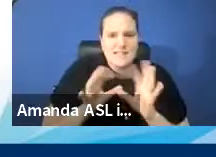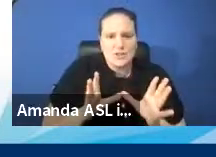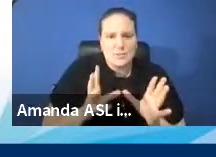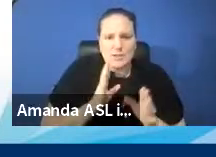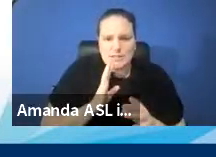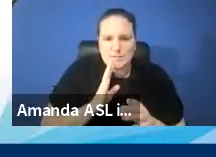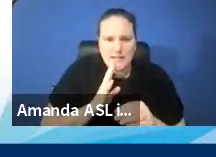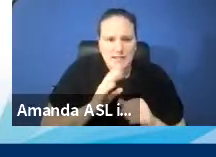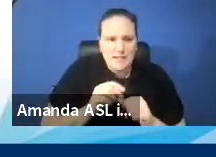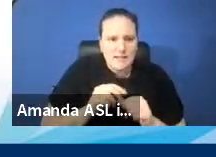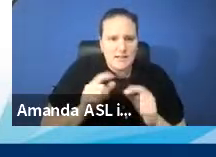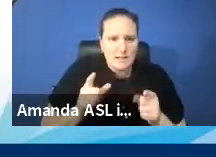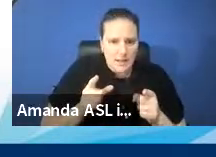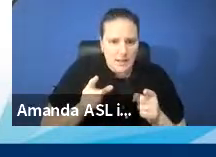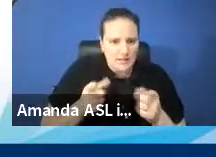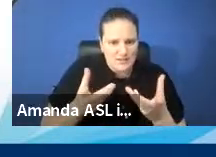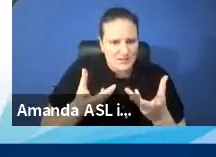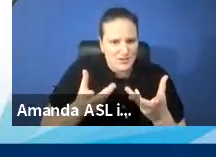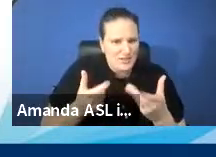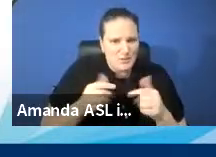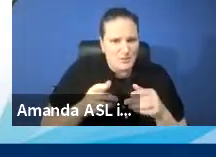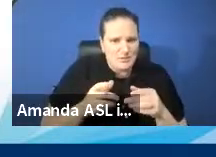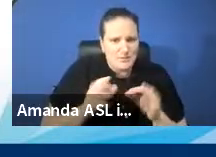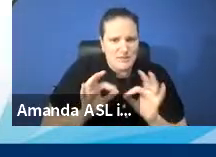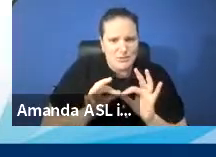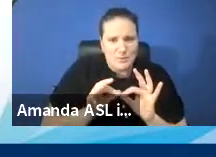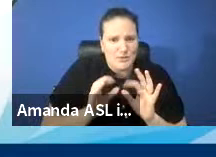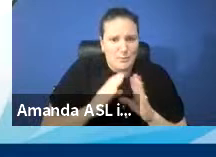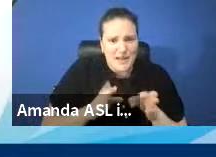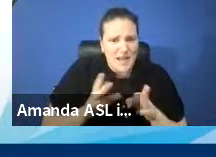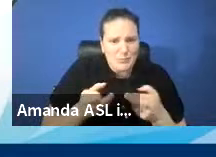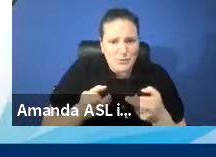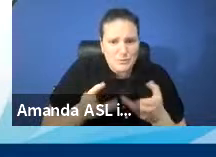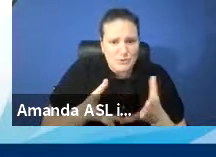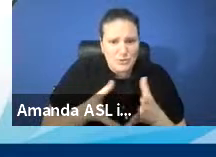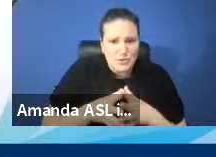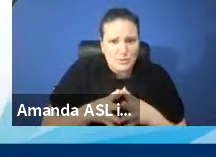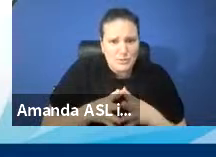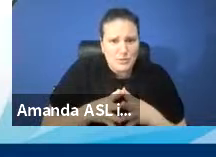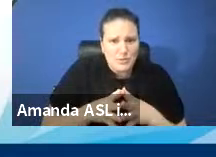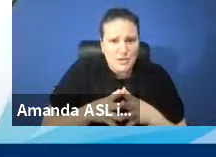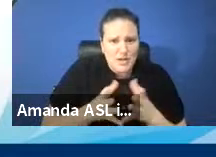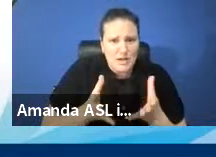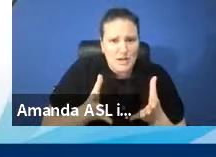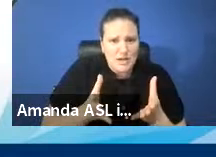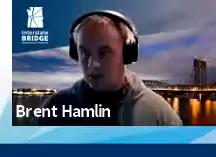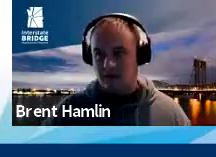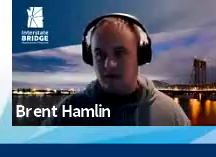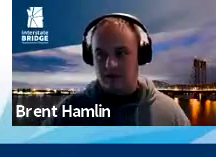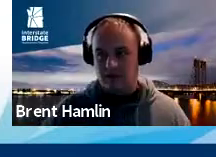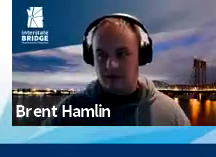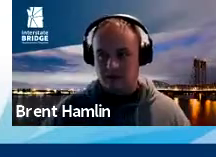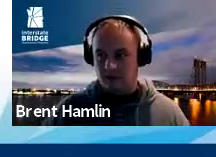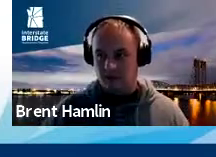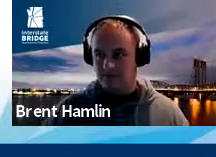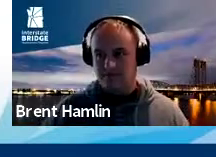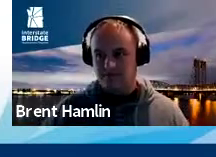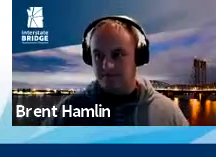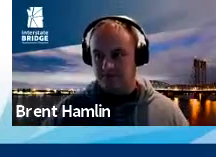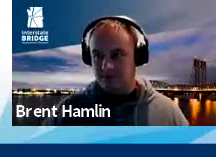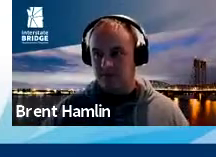Hi, this is the interpreter speaking. You didn't want me to interpret the breakout rooms, or? Nope, not for the breakout